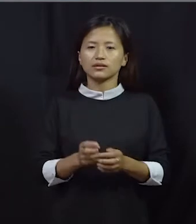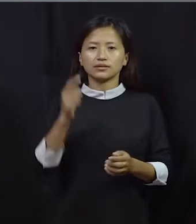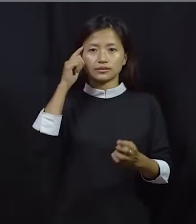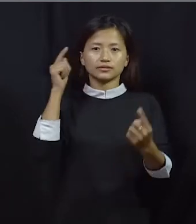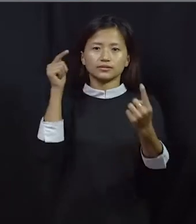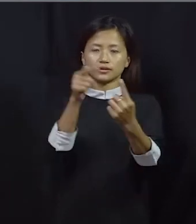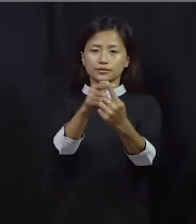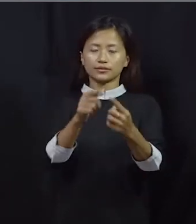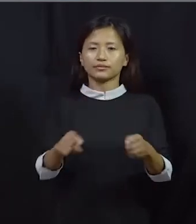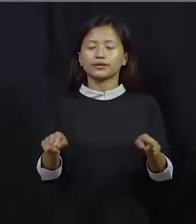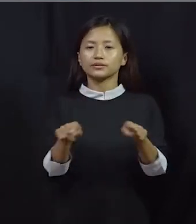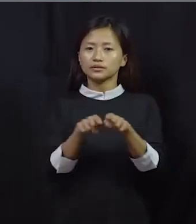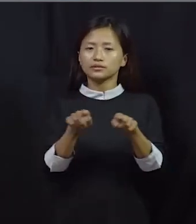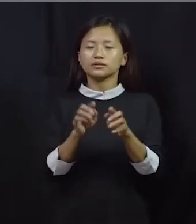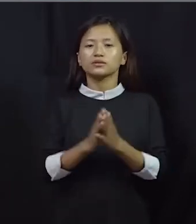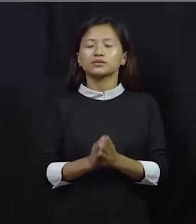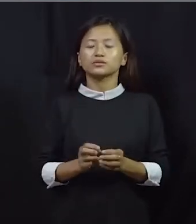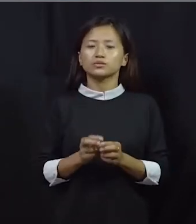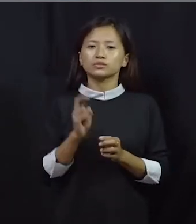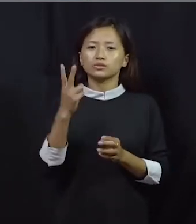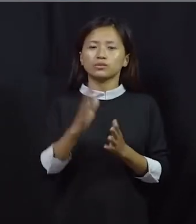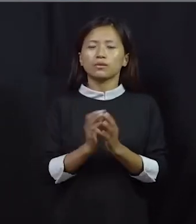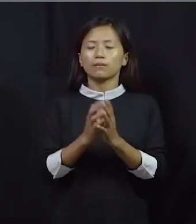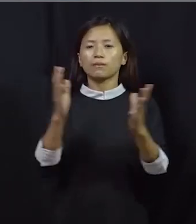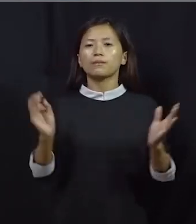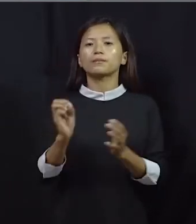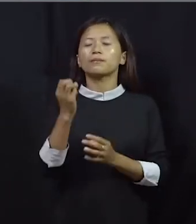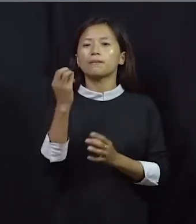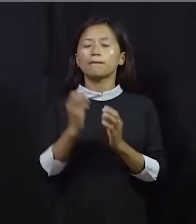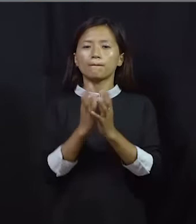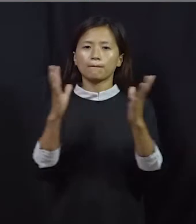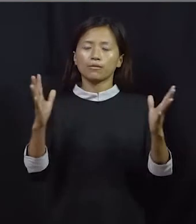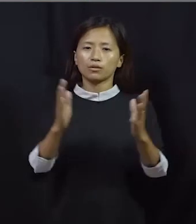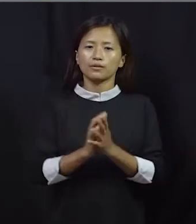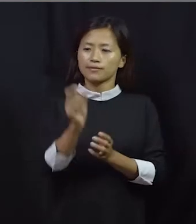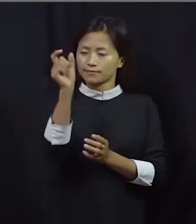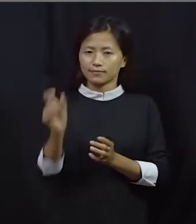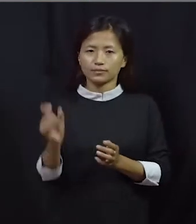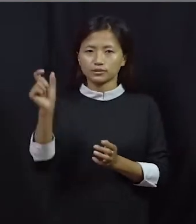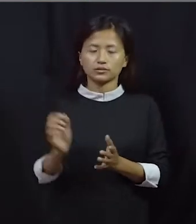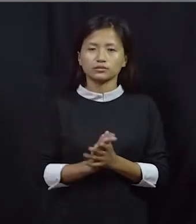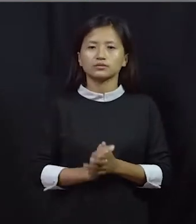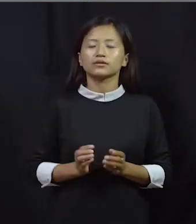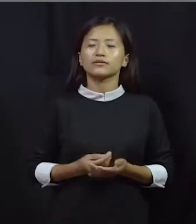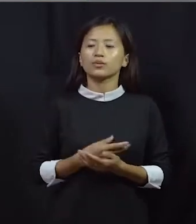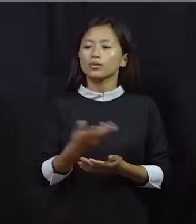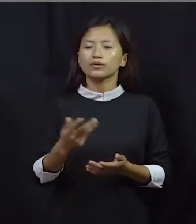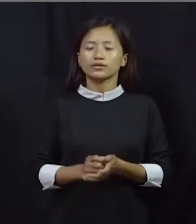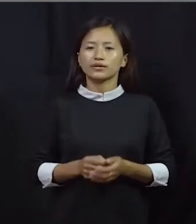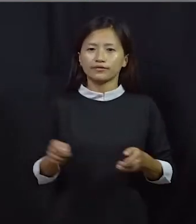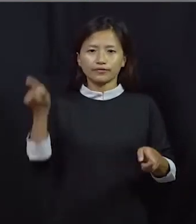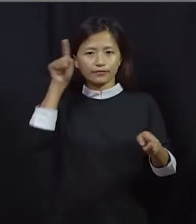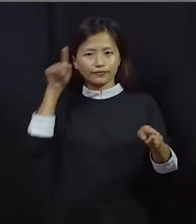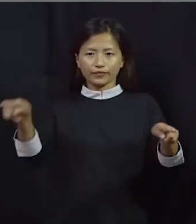agreement between two or more persons. Two or more persons where they have agreed to